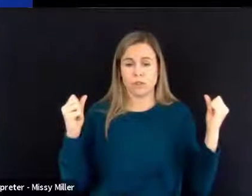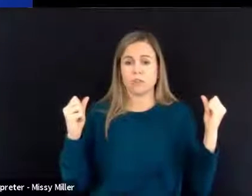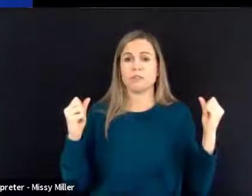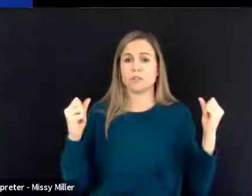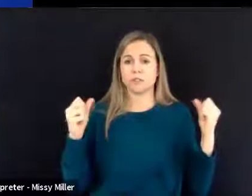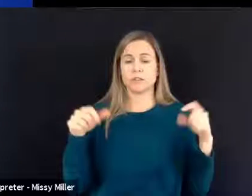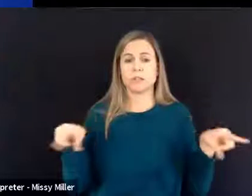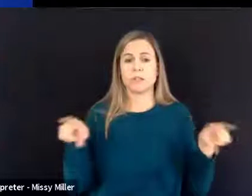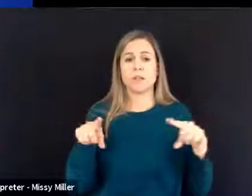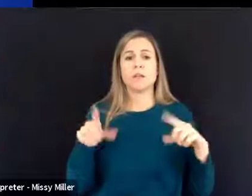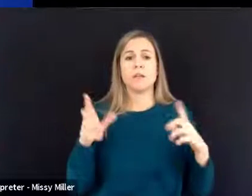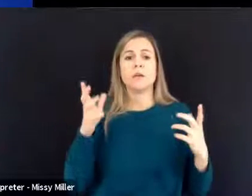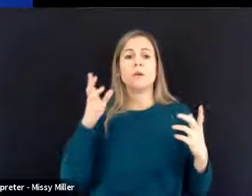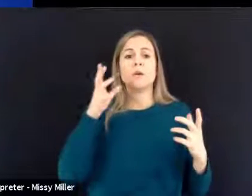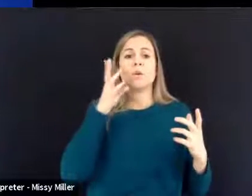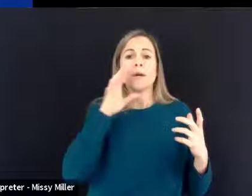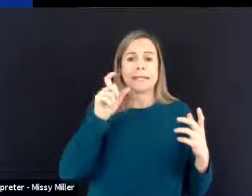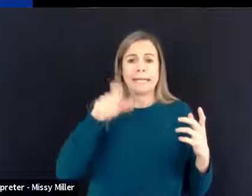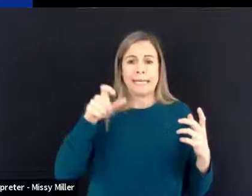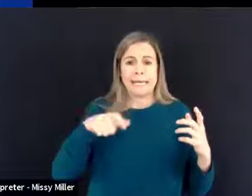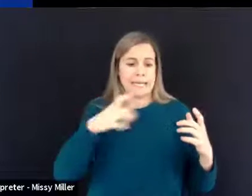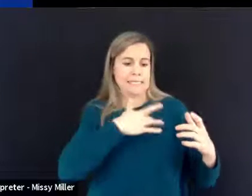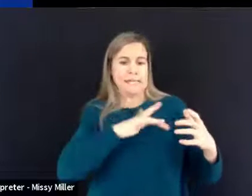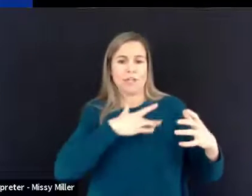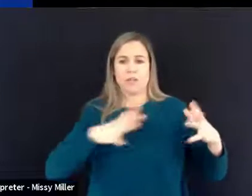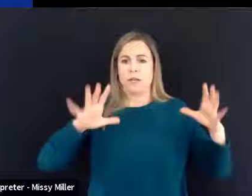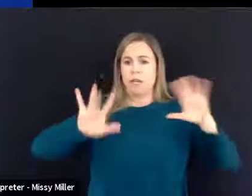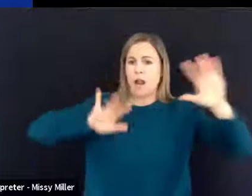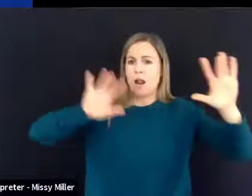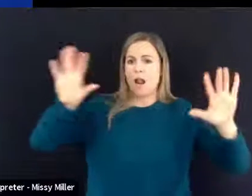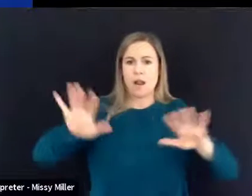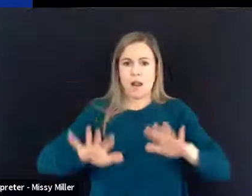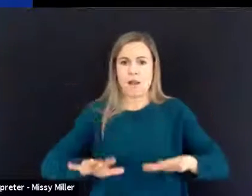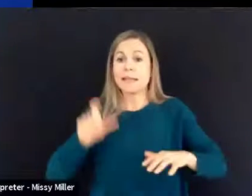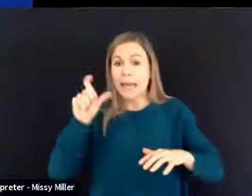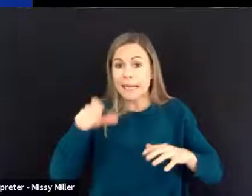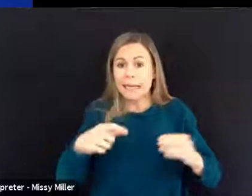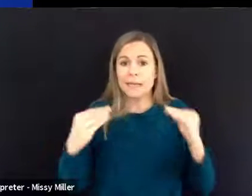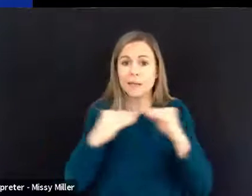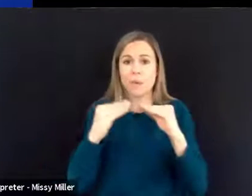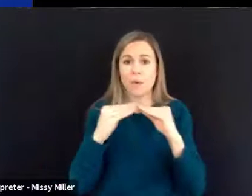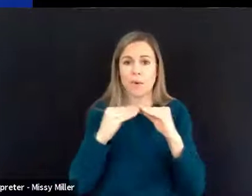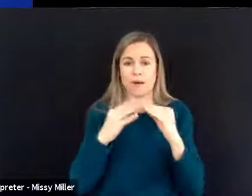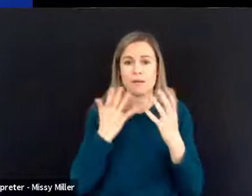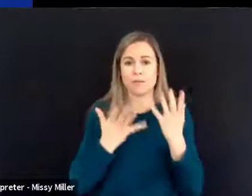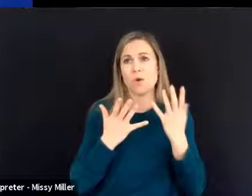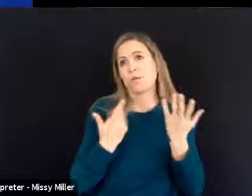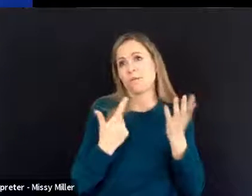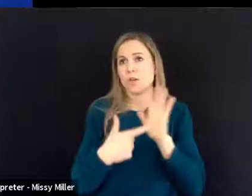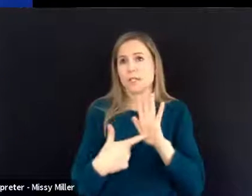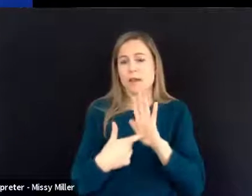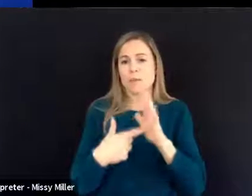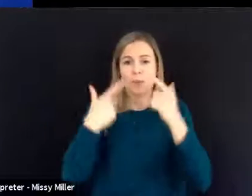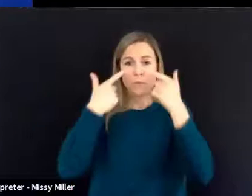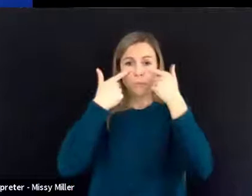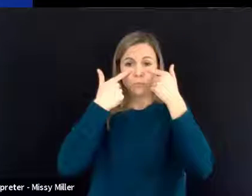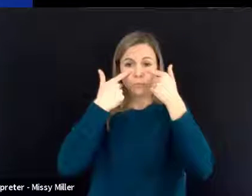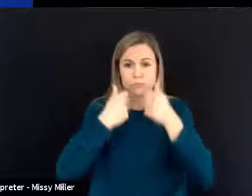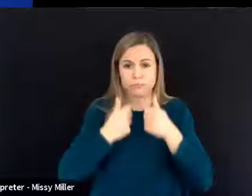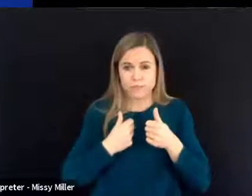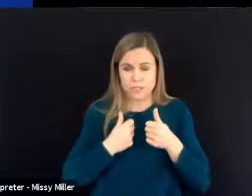real increased need for sensory input, depending on the degree of their vision loss, because of the colobomas